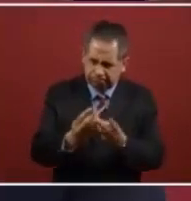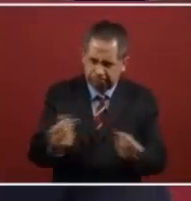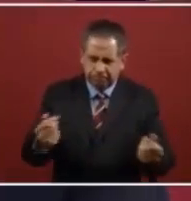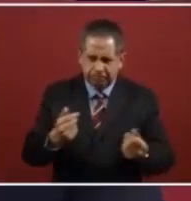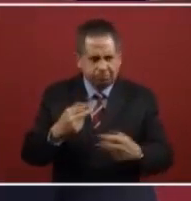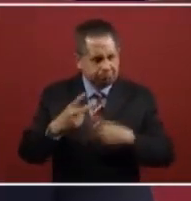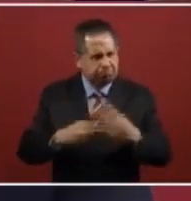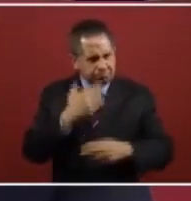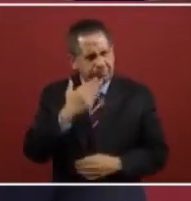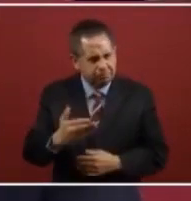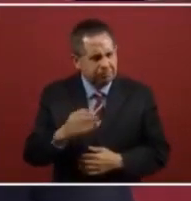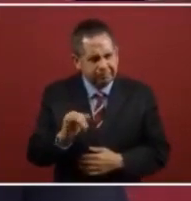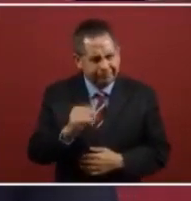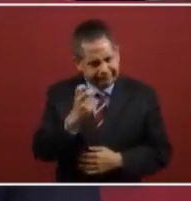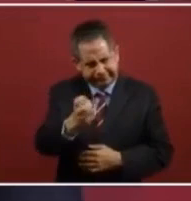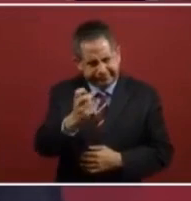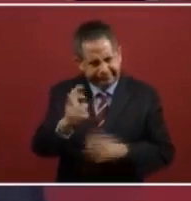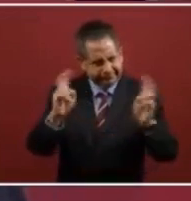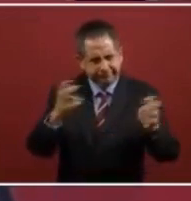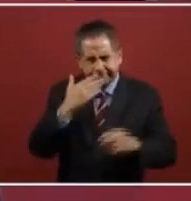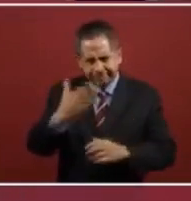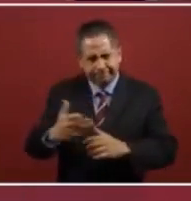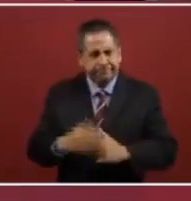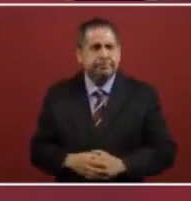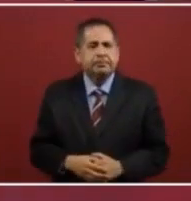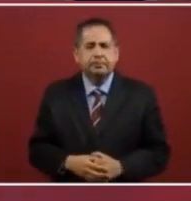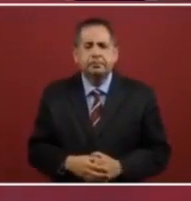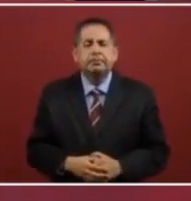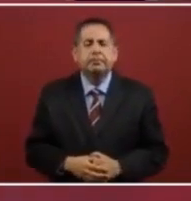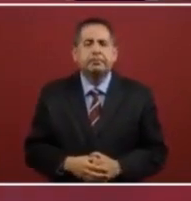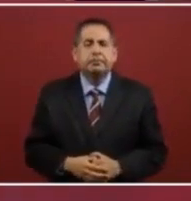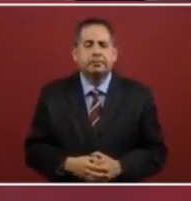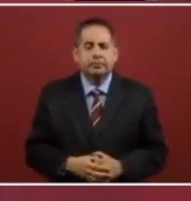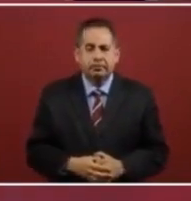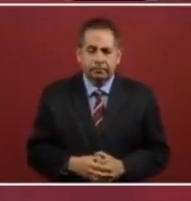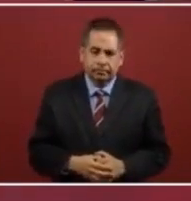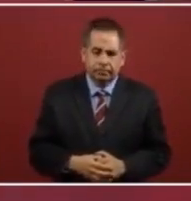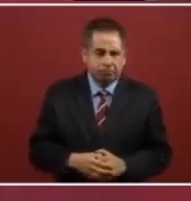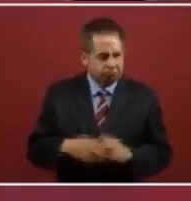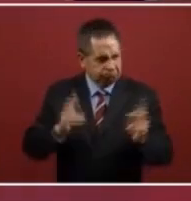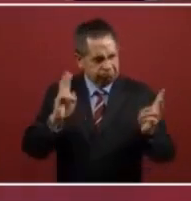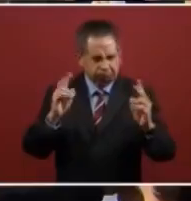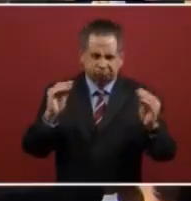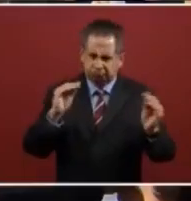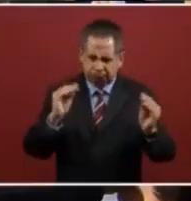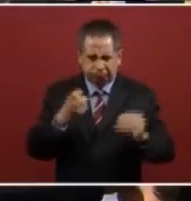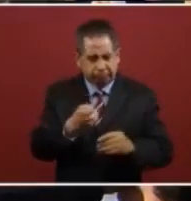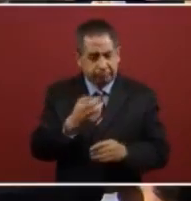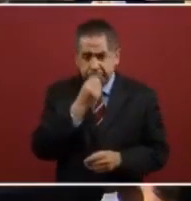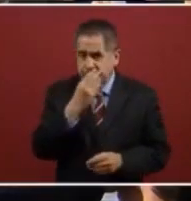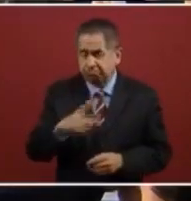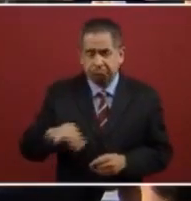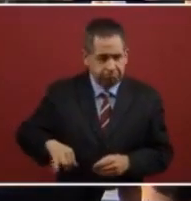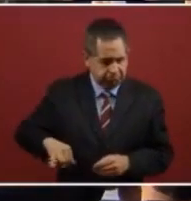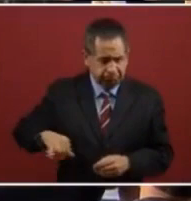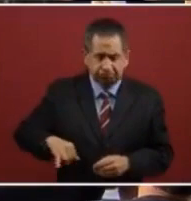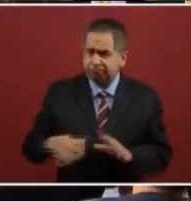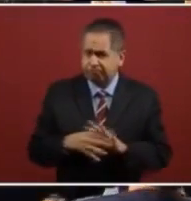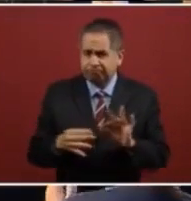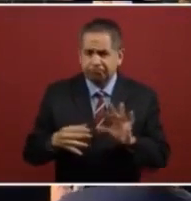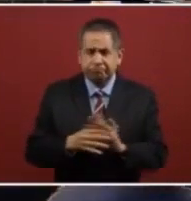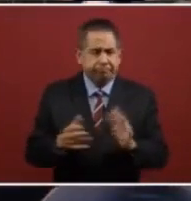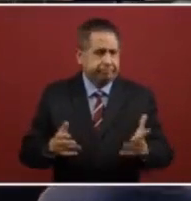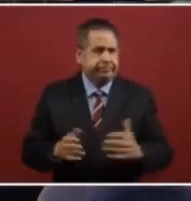Sí, it. vamos Let's air it out. a Let's deal with it. polemizar sobre esto. Let's just Es talk about it. interesante. Let's. No